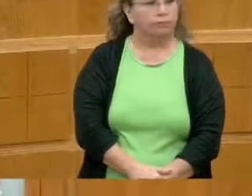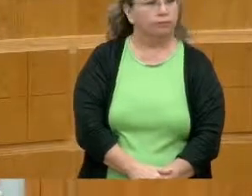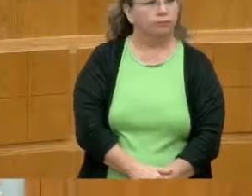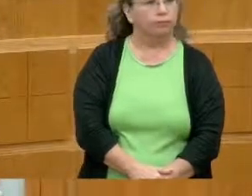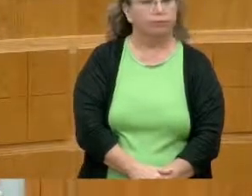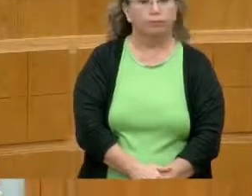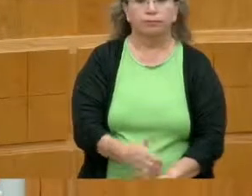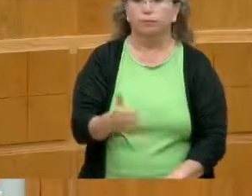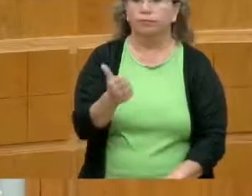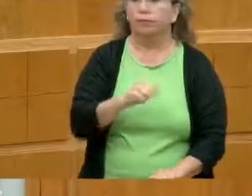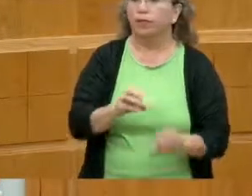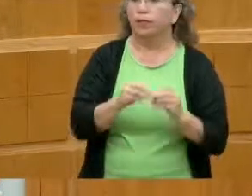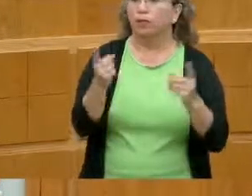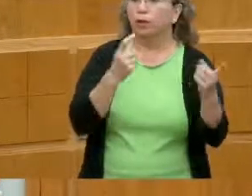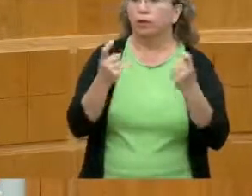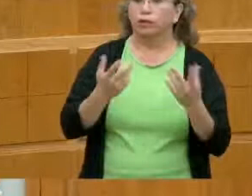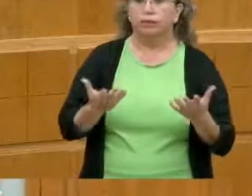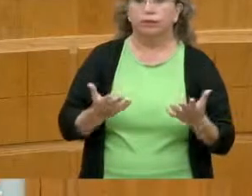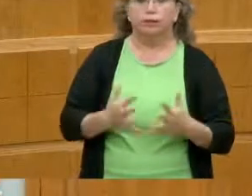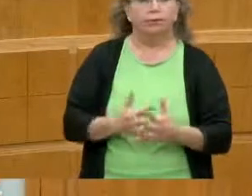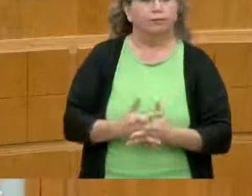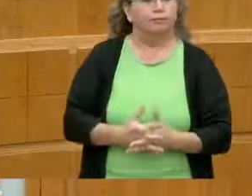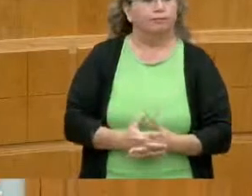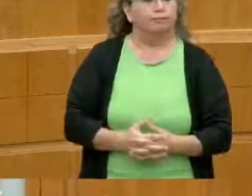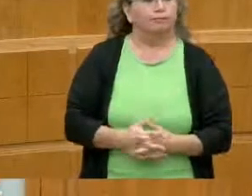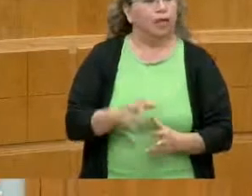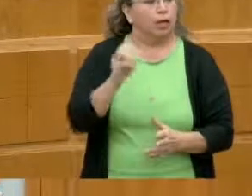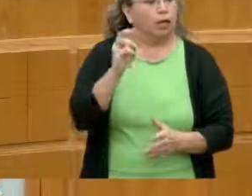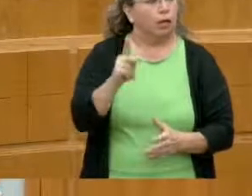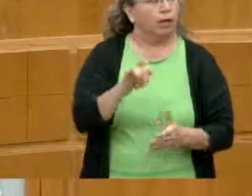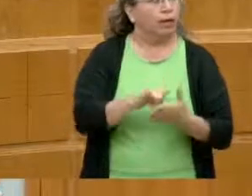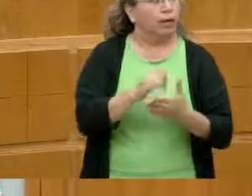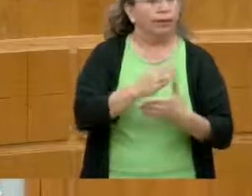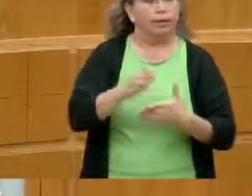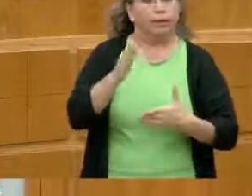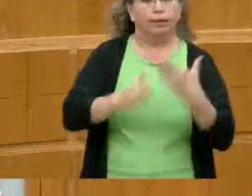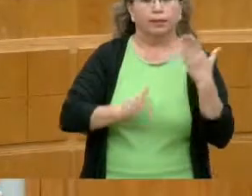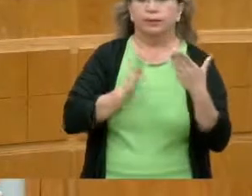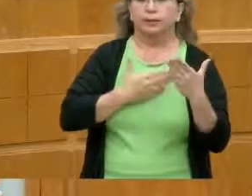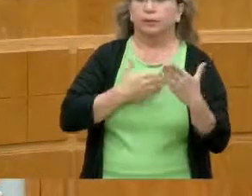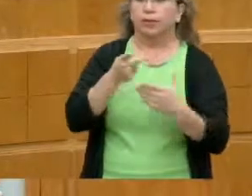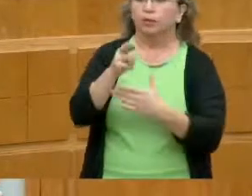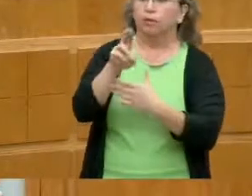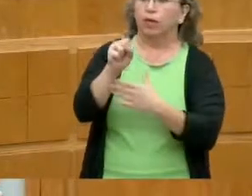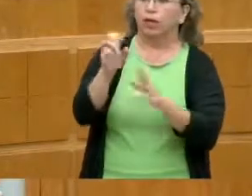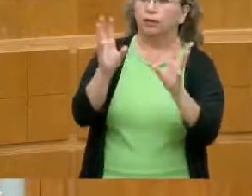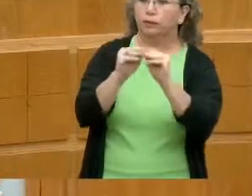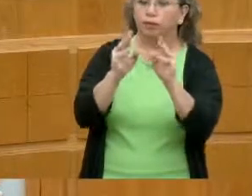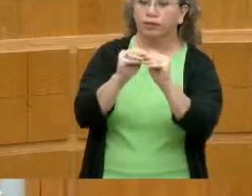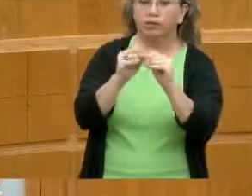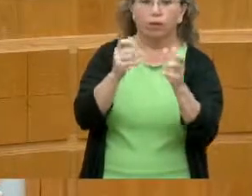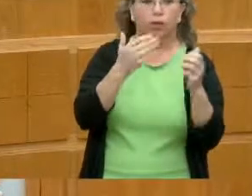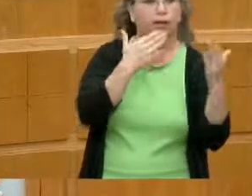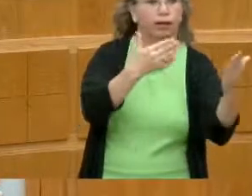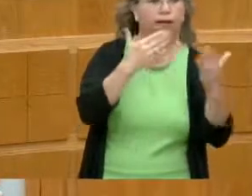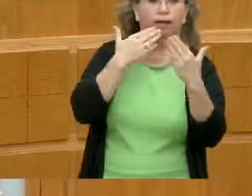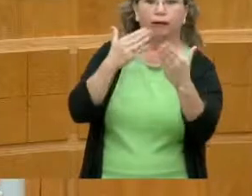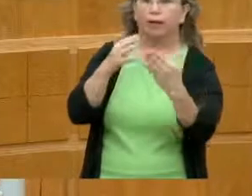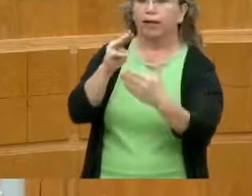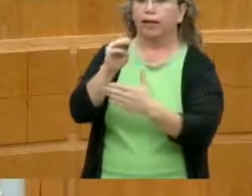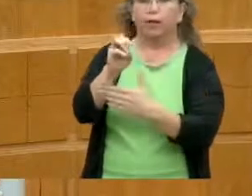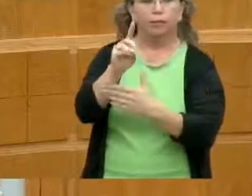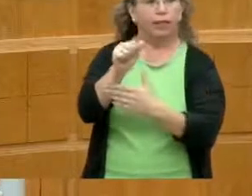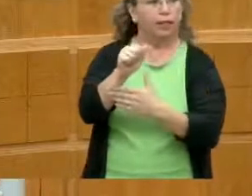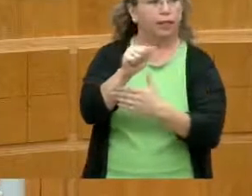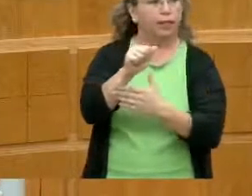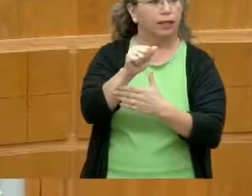All right, any other questions for today? Okay, well, that concludes our press briefing. We want to thank the media outlets that are